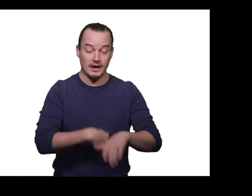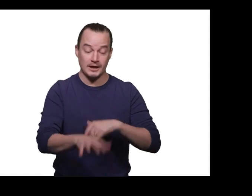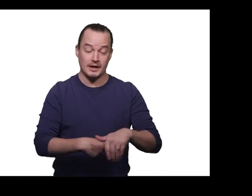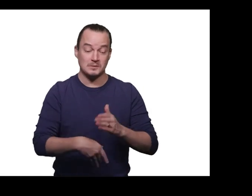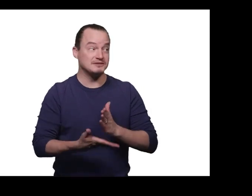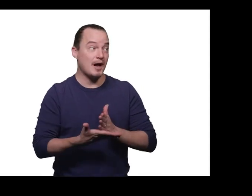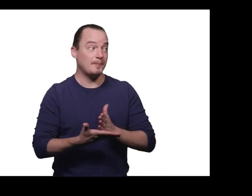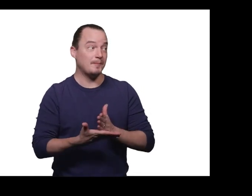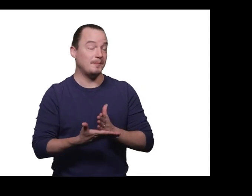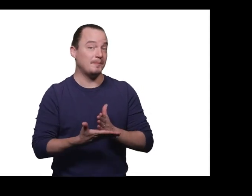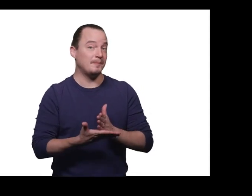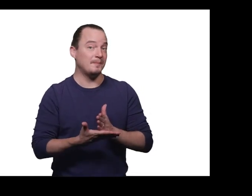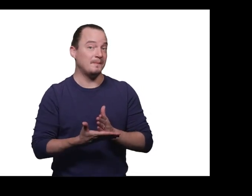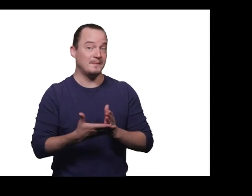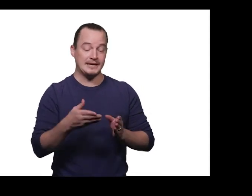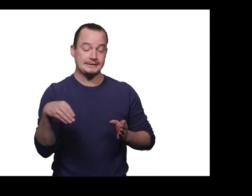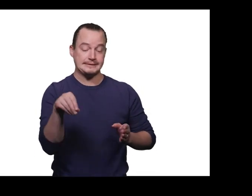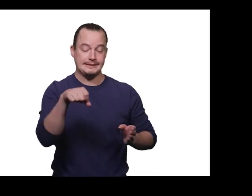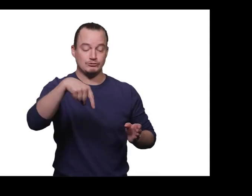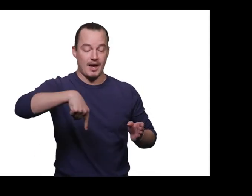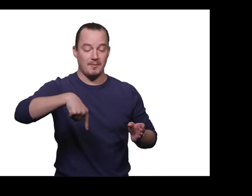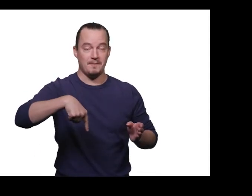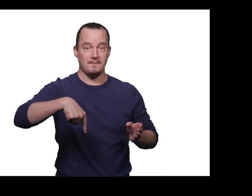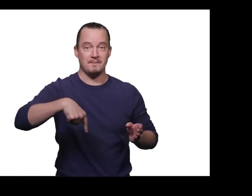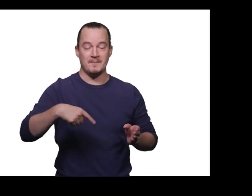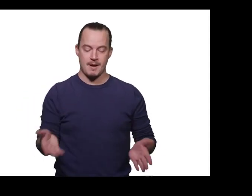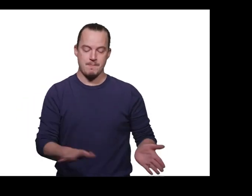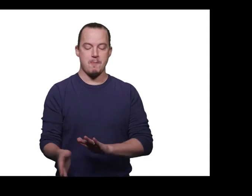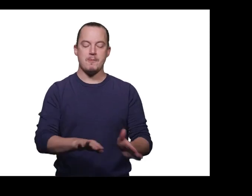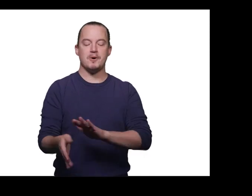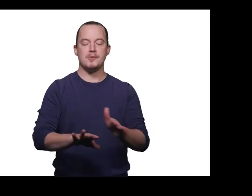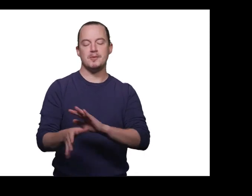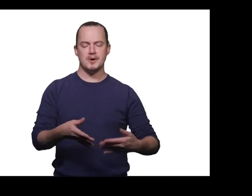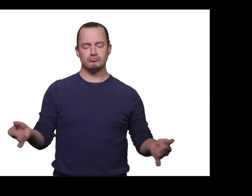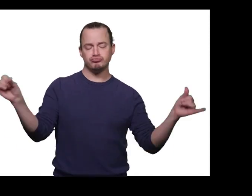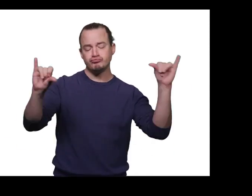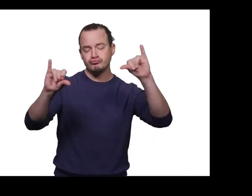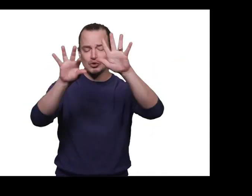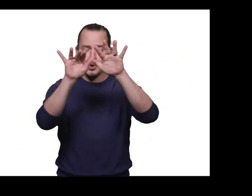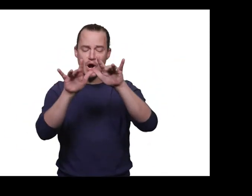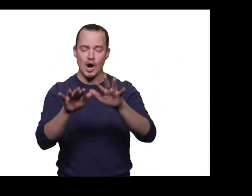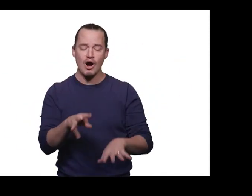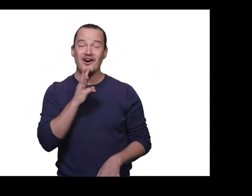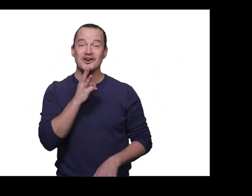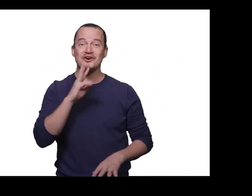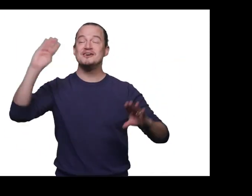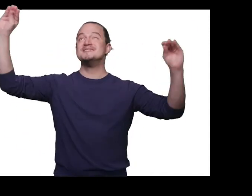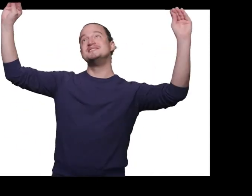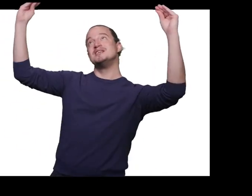dig and we dig and we dig and we stop. Drop in that seed. Give it some water. Give it